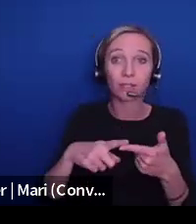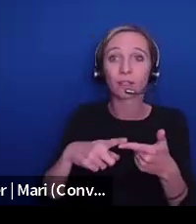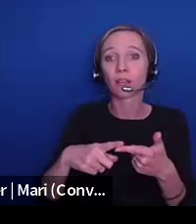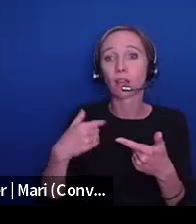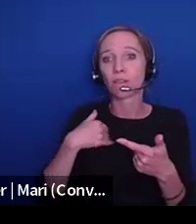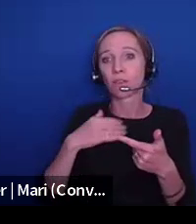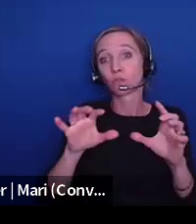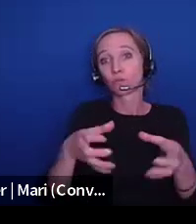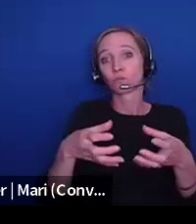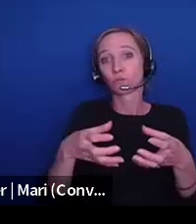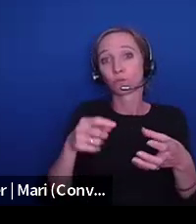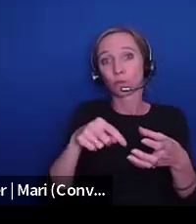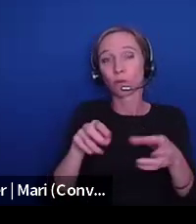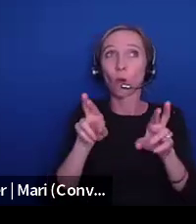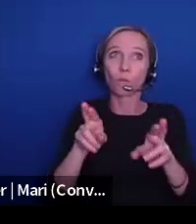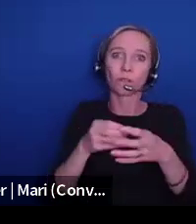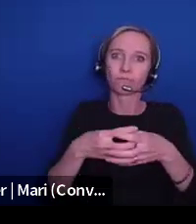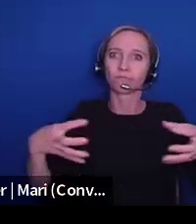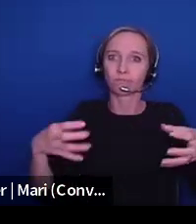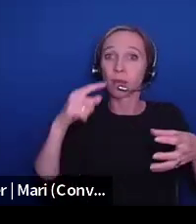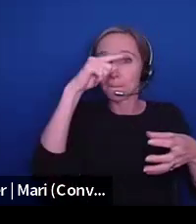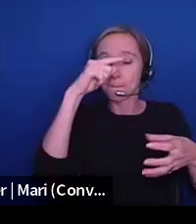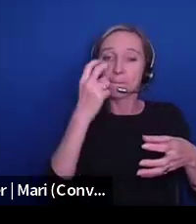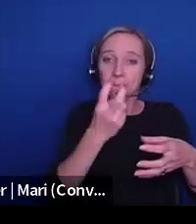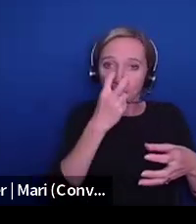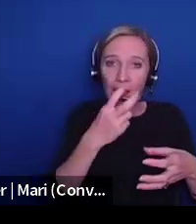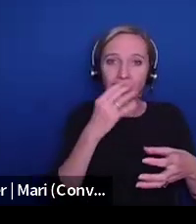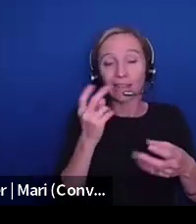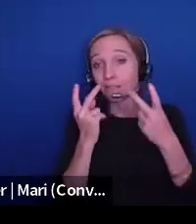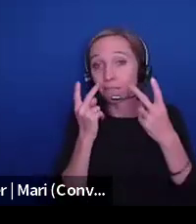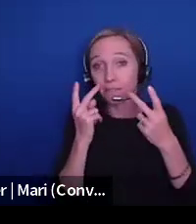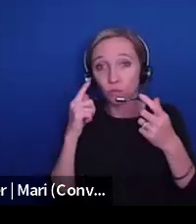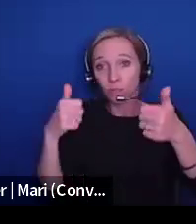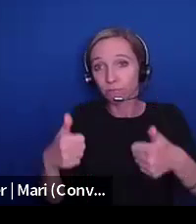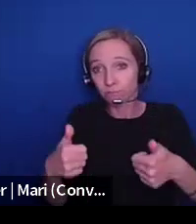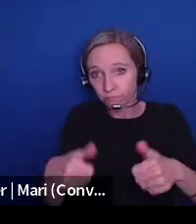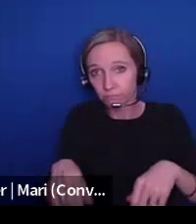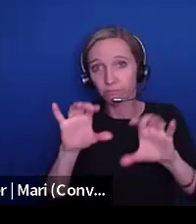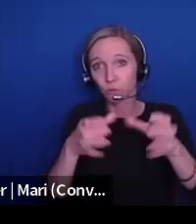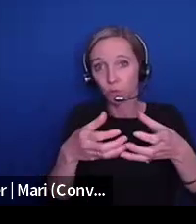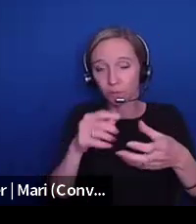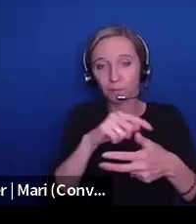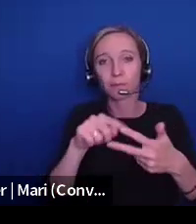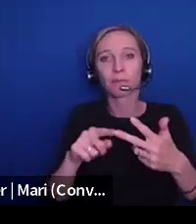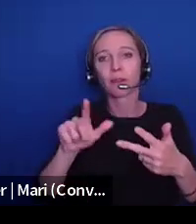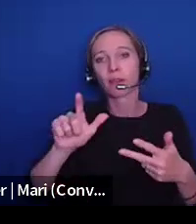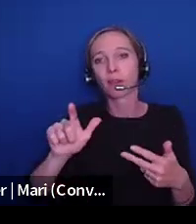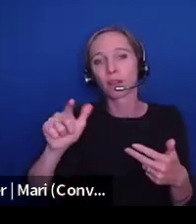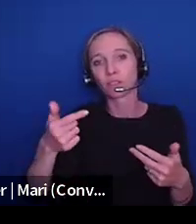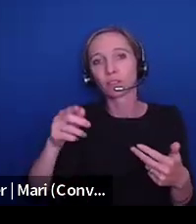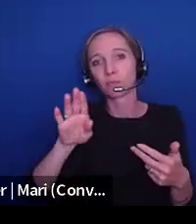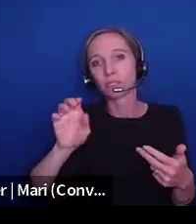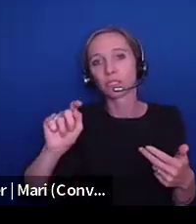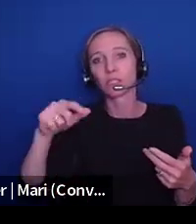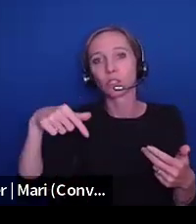a small but hopefully growing blind and visually impaired group initiative, LGBTQ